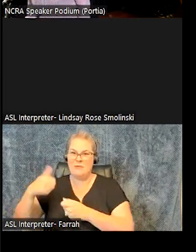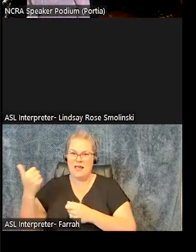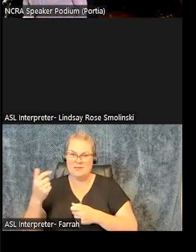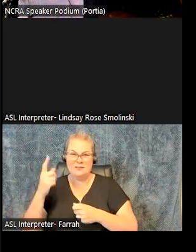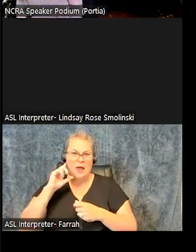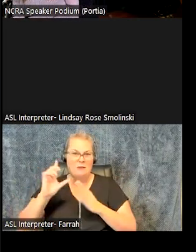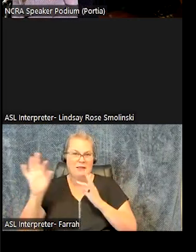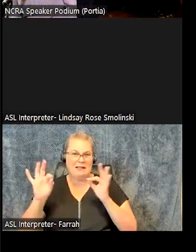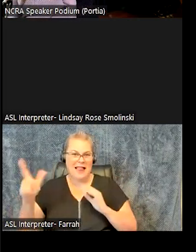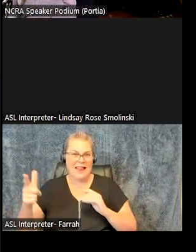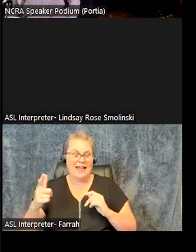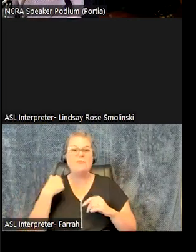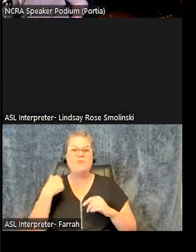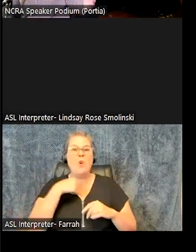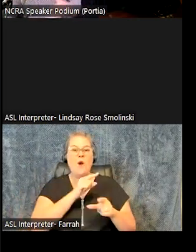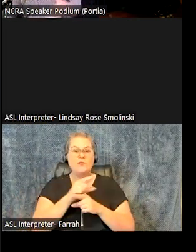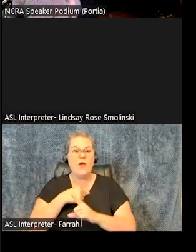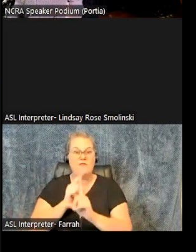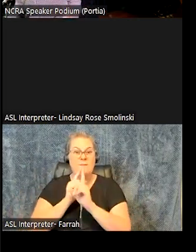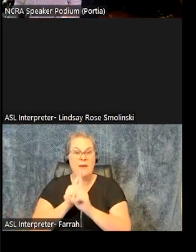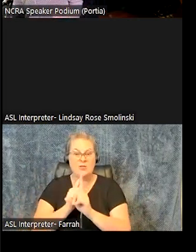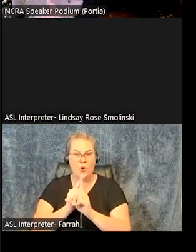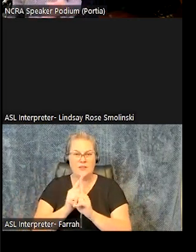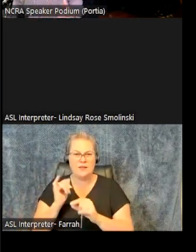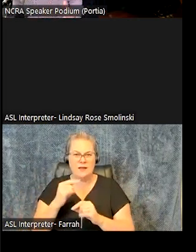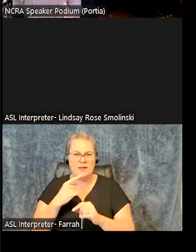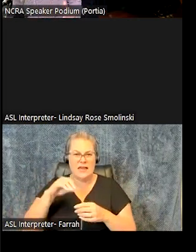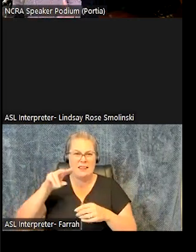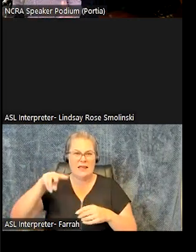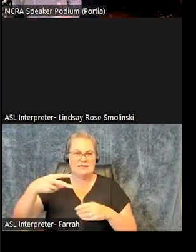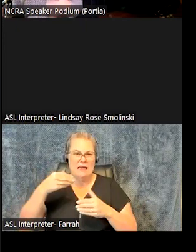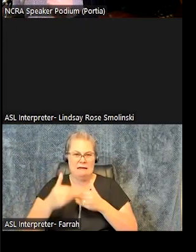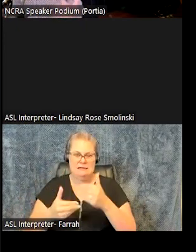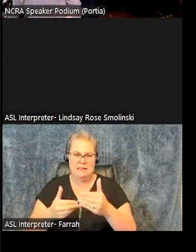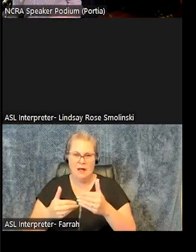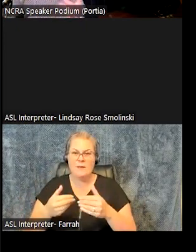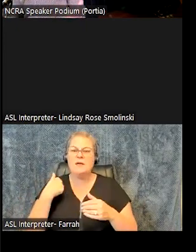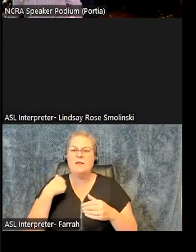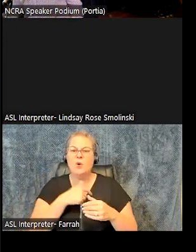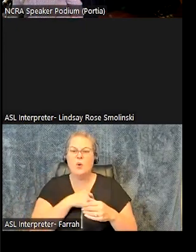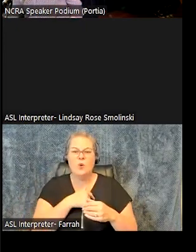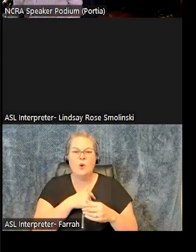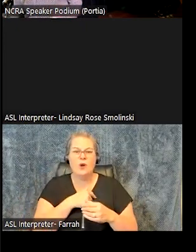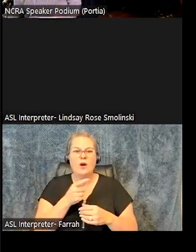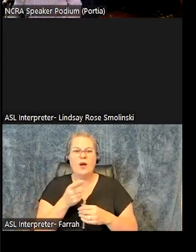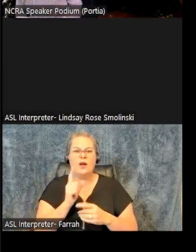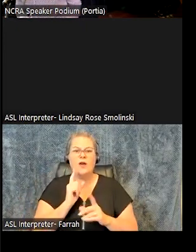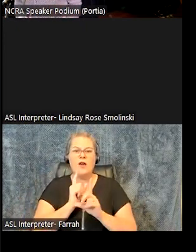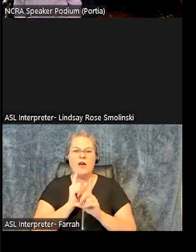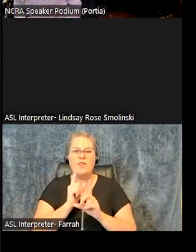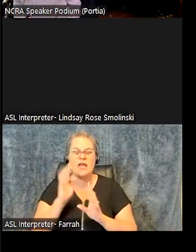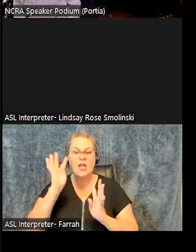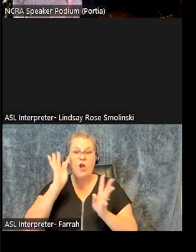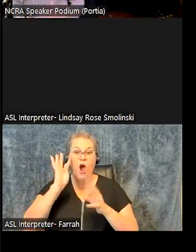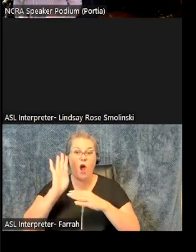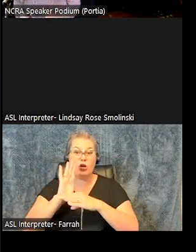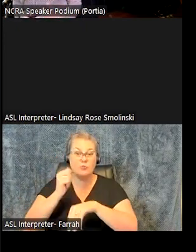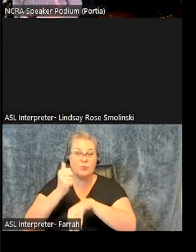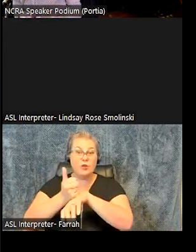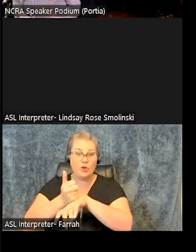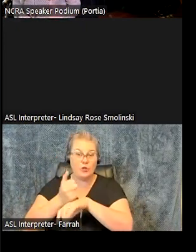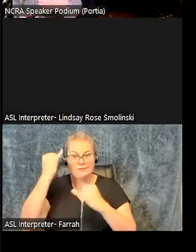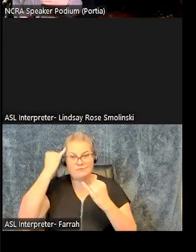also have mentors, like I said, in that second step, where the entrepreneurs are coming up with their ideas. We